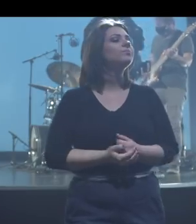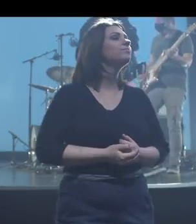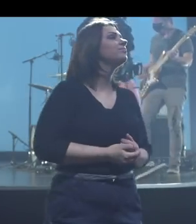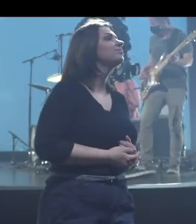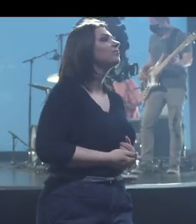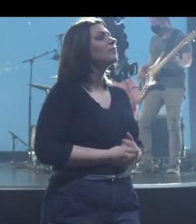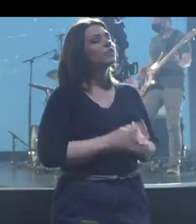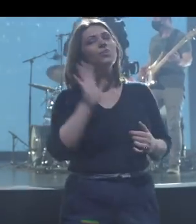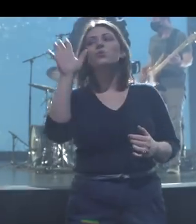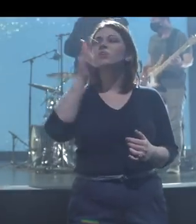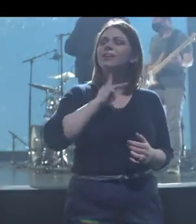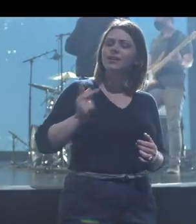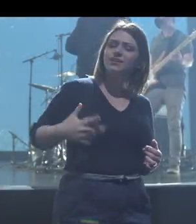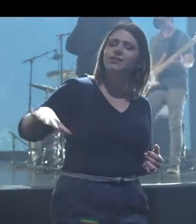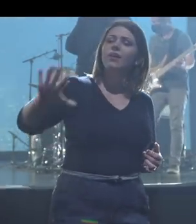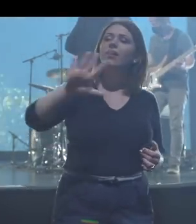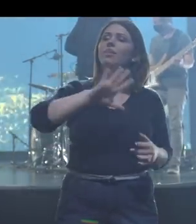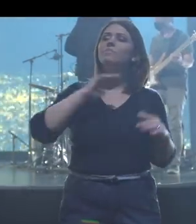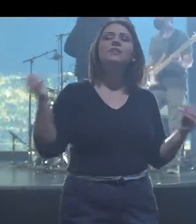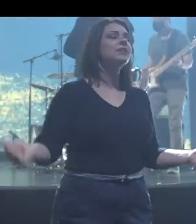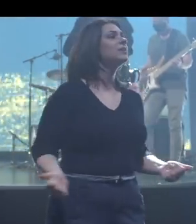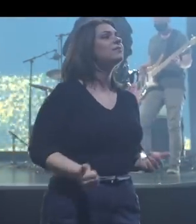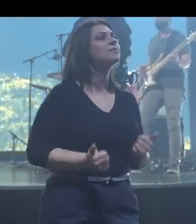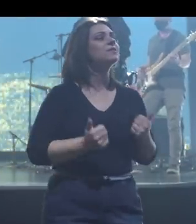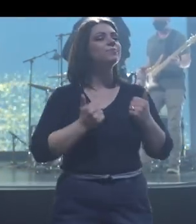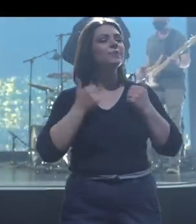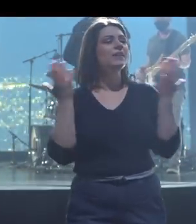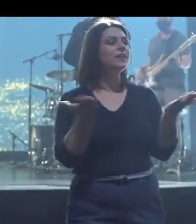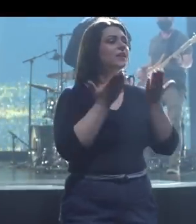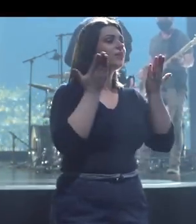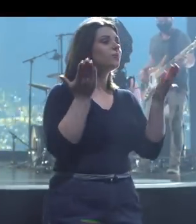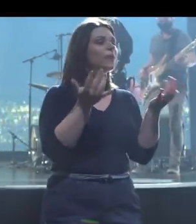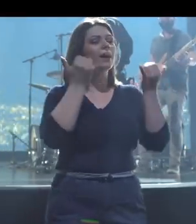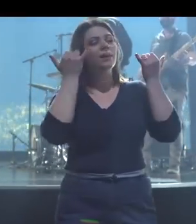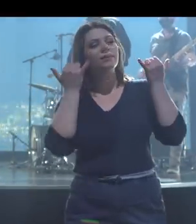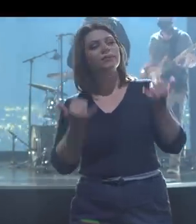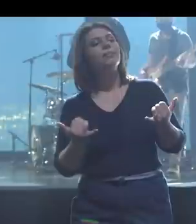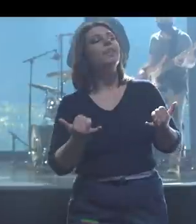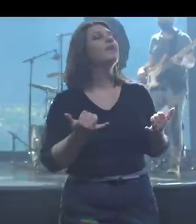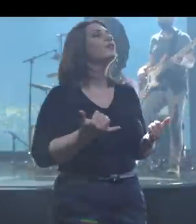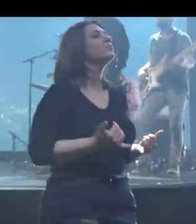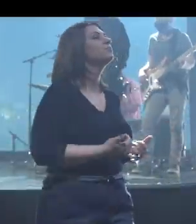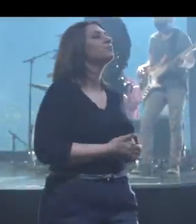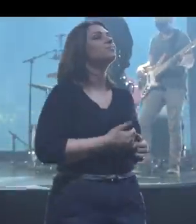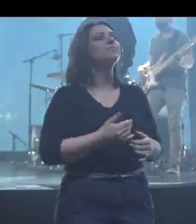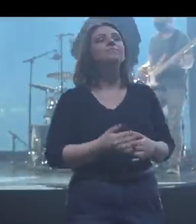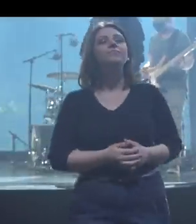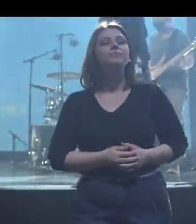Here and now, your kingdom lives, here and now.